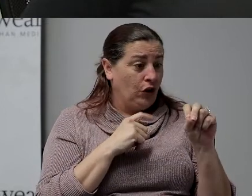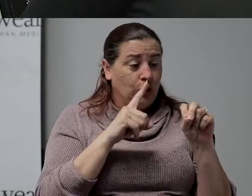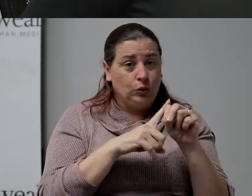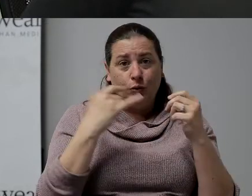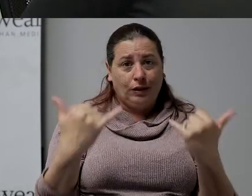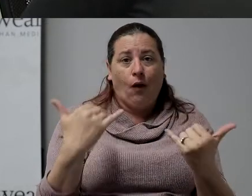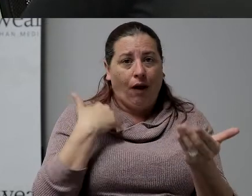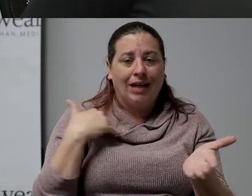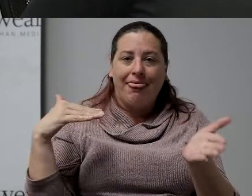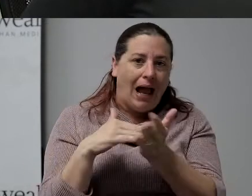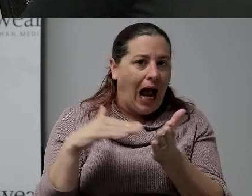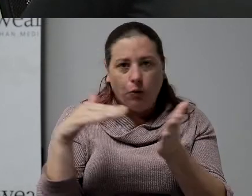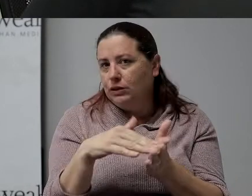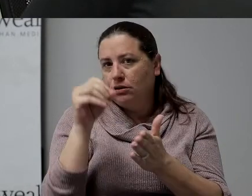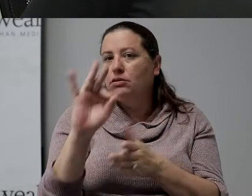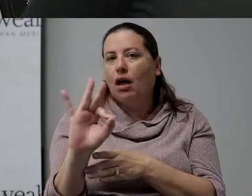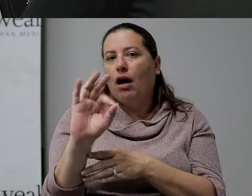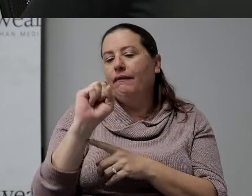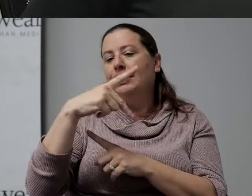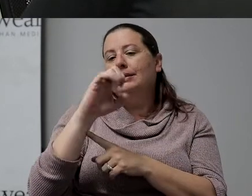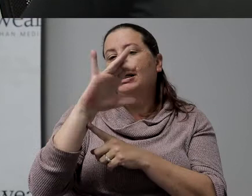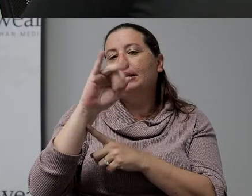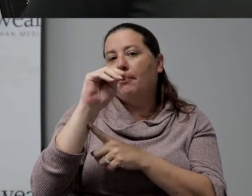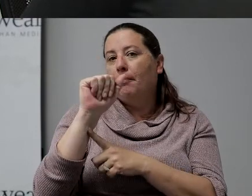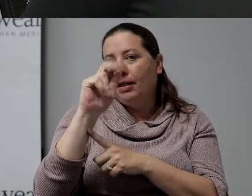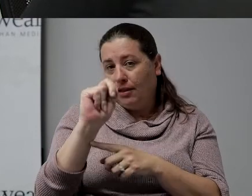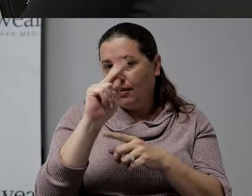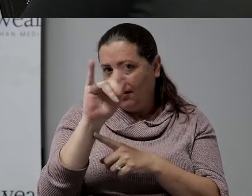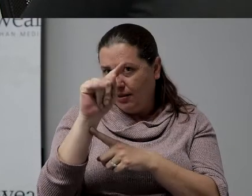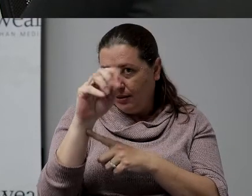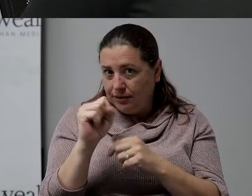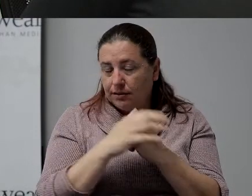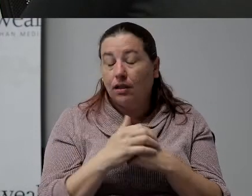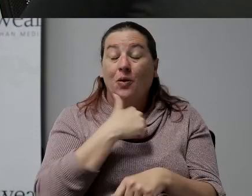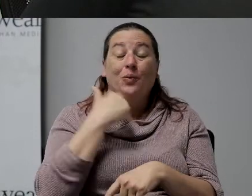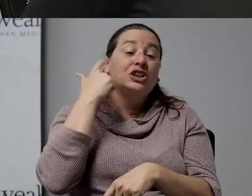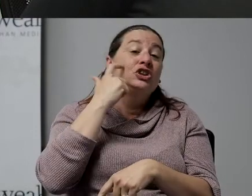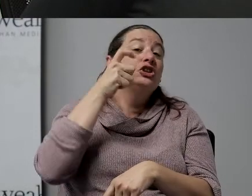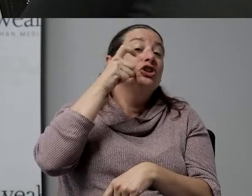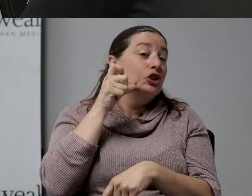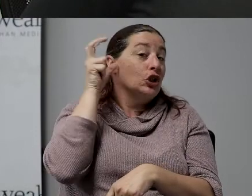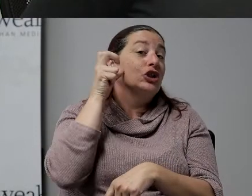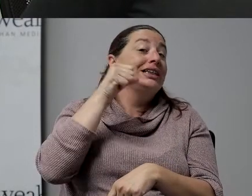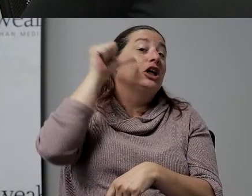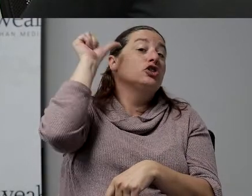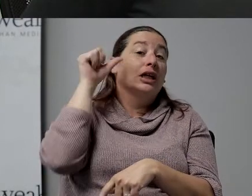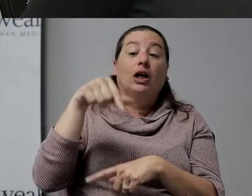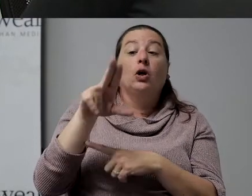now thousands of specimen kits. And we just heard yesterday that Quest Lab is now